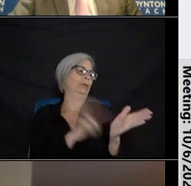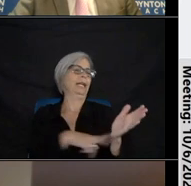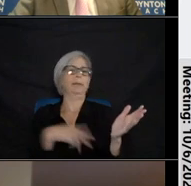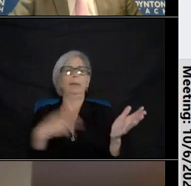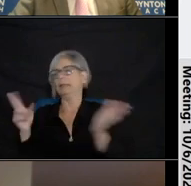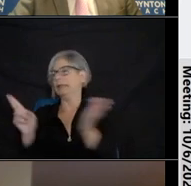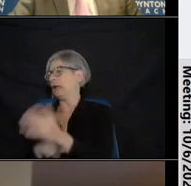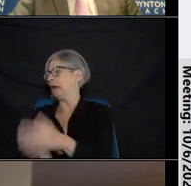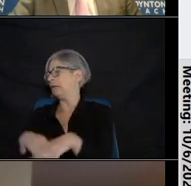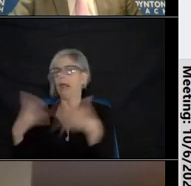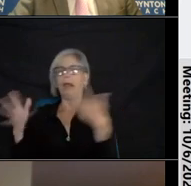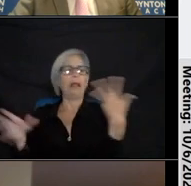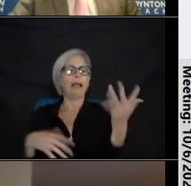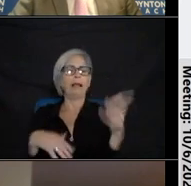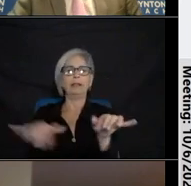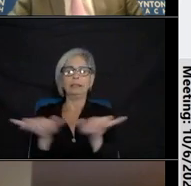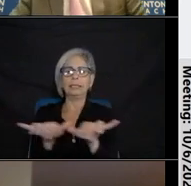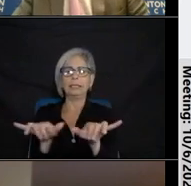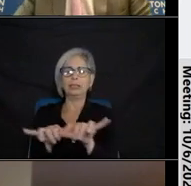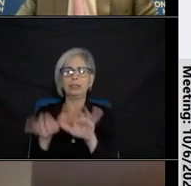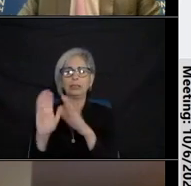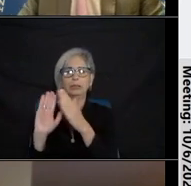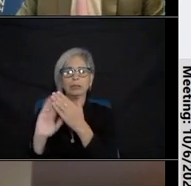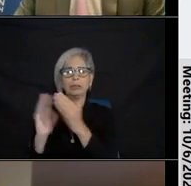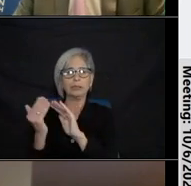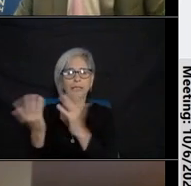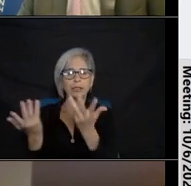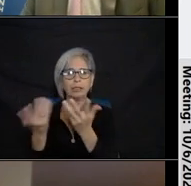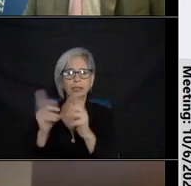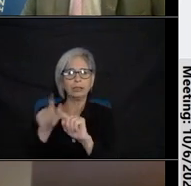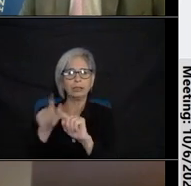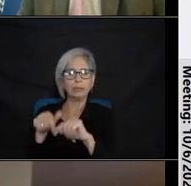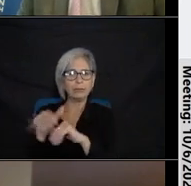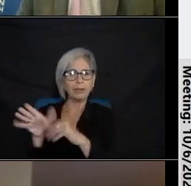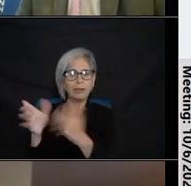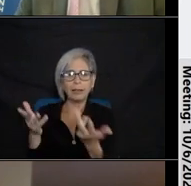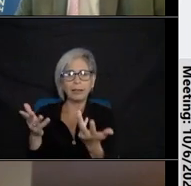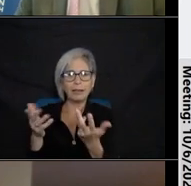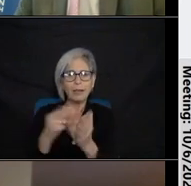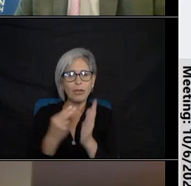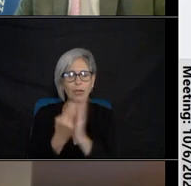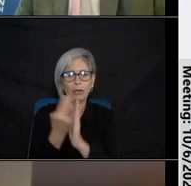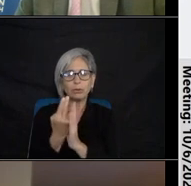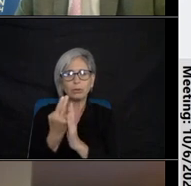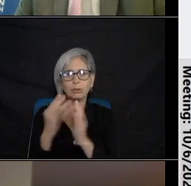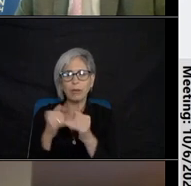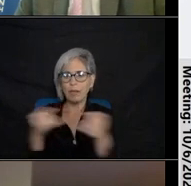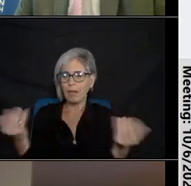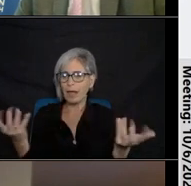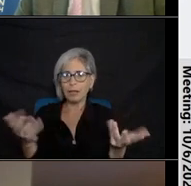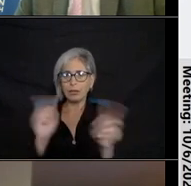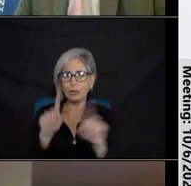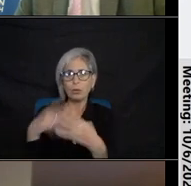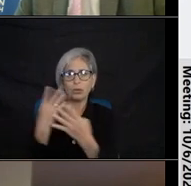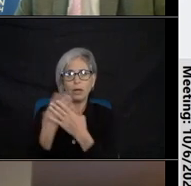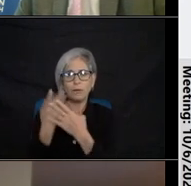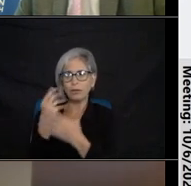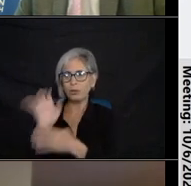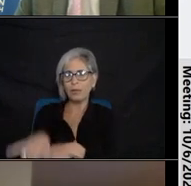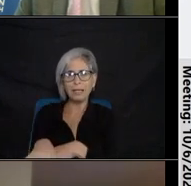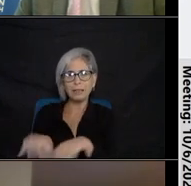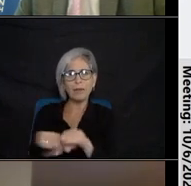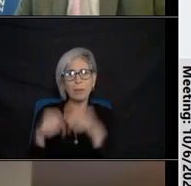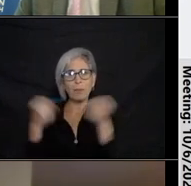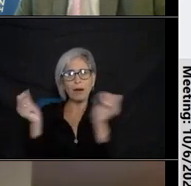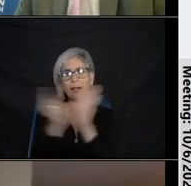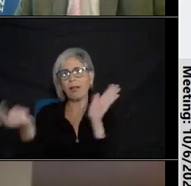off. And your city engineer ought to be sweating in his boots right now, because it's his license on the line, and it's his ticket that can go to jail for doing this, for breaking